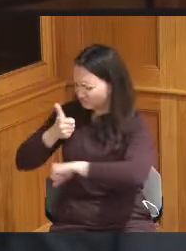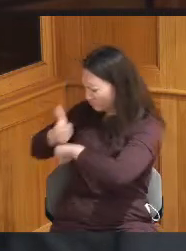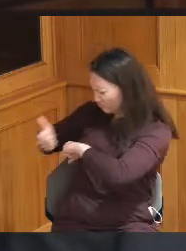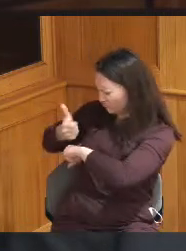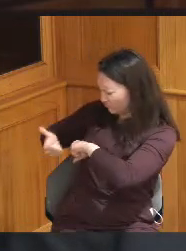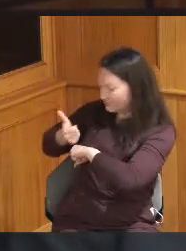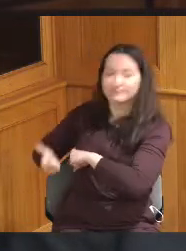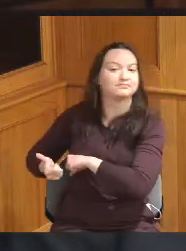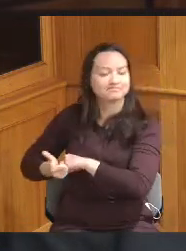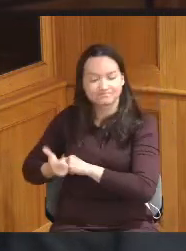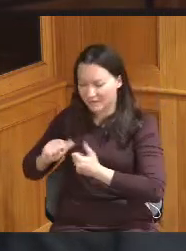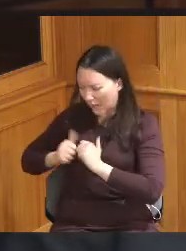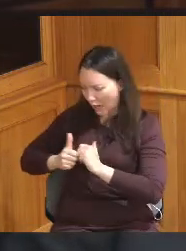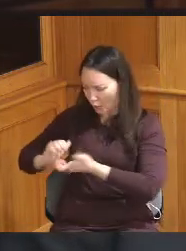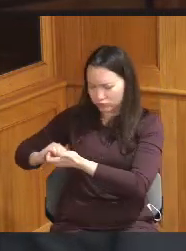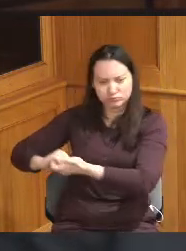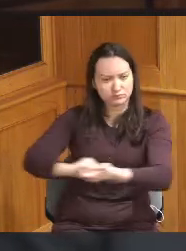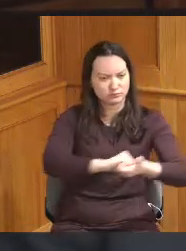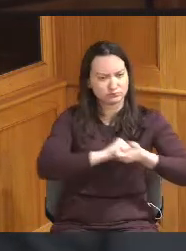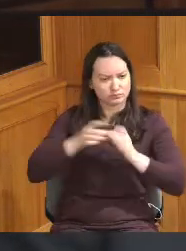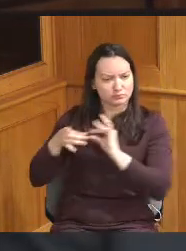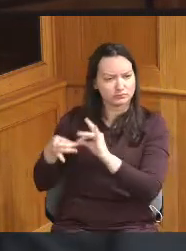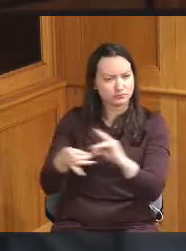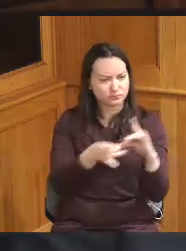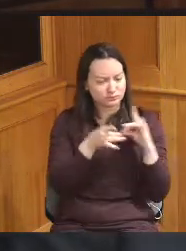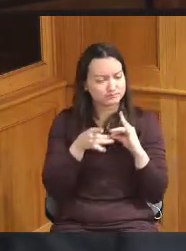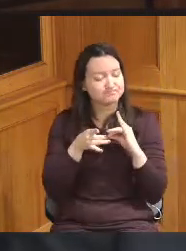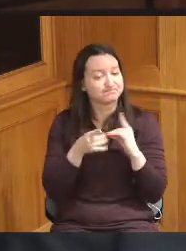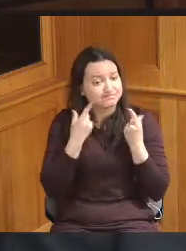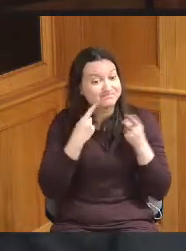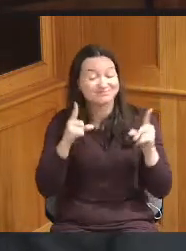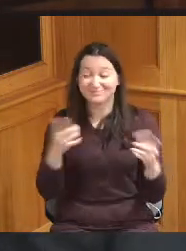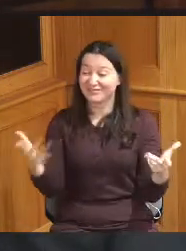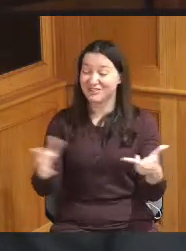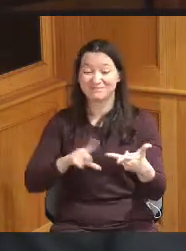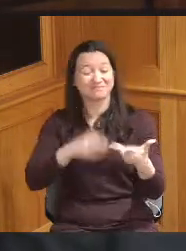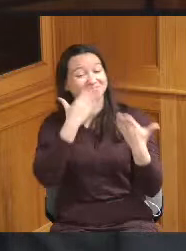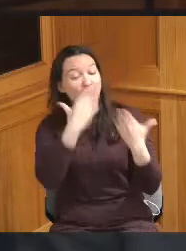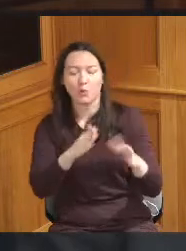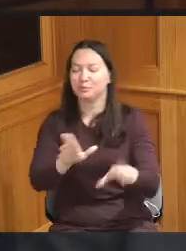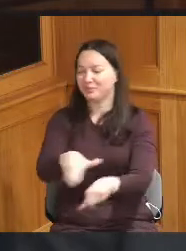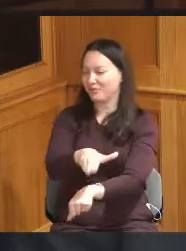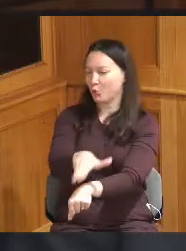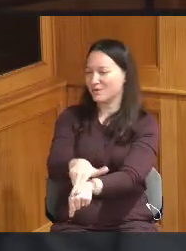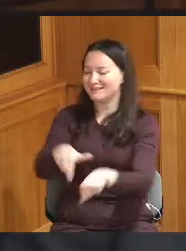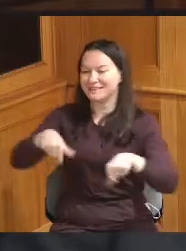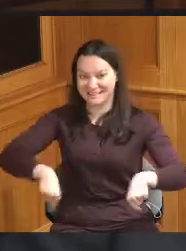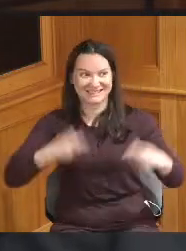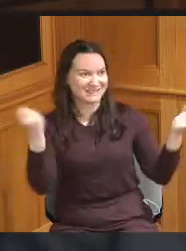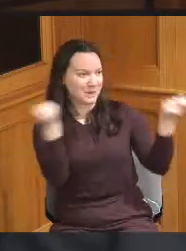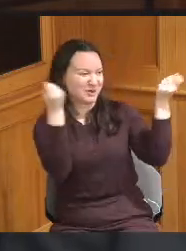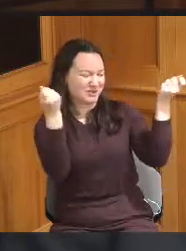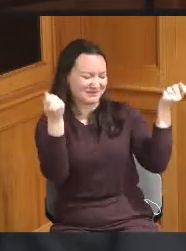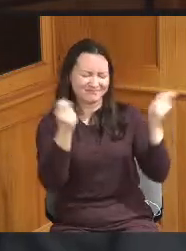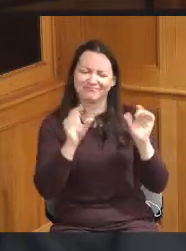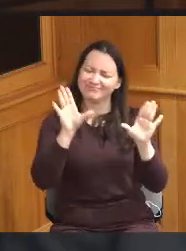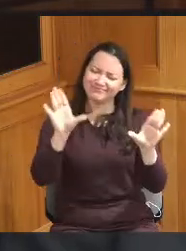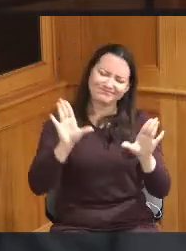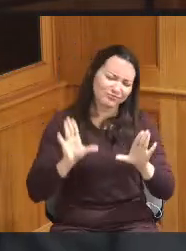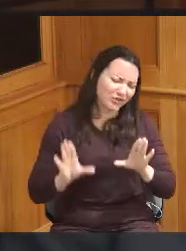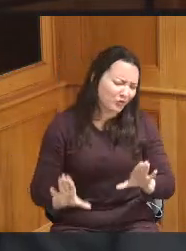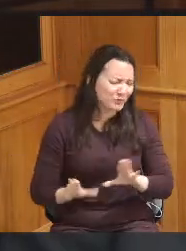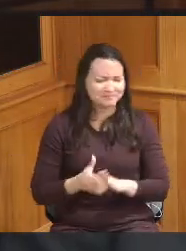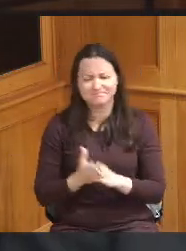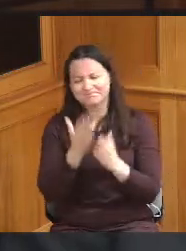but rather working in a collaborative way to get things done. So that's all I have. Thank you. And of course, this celebration was fantastic.